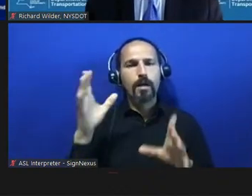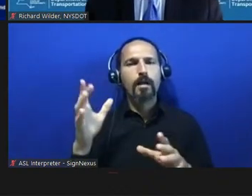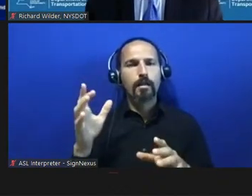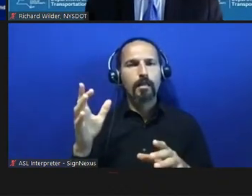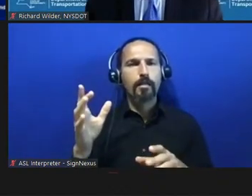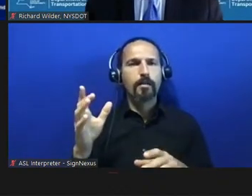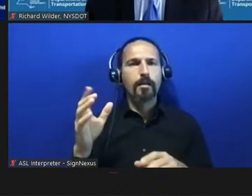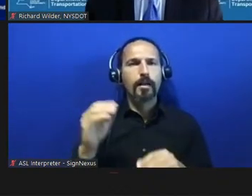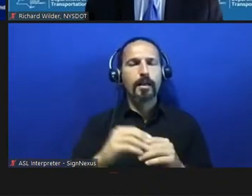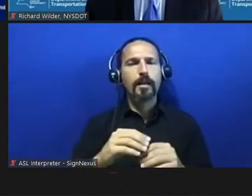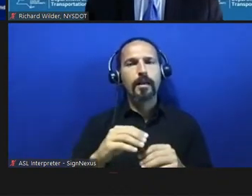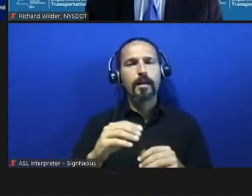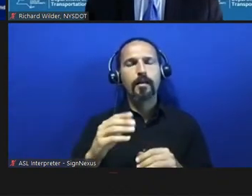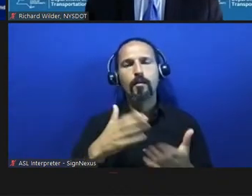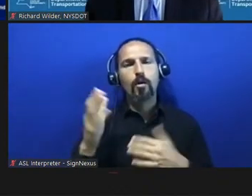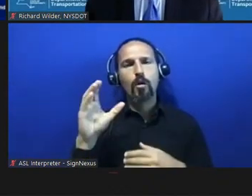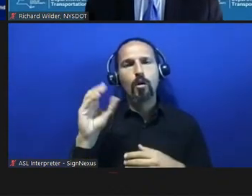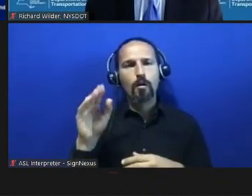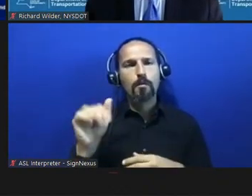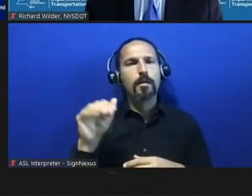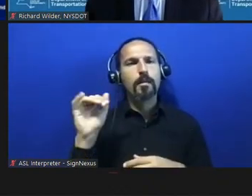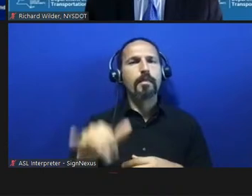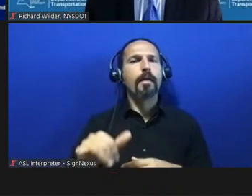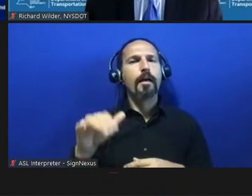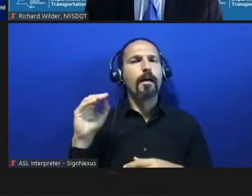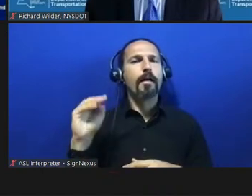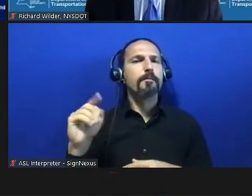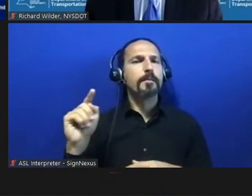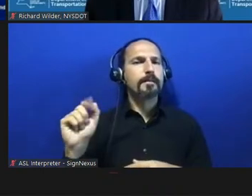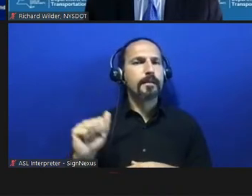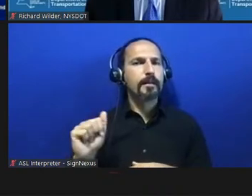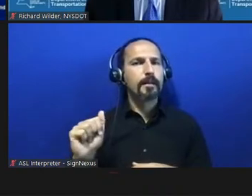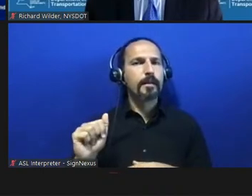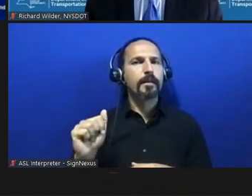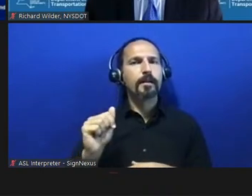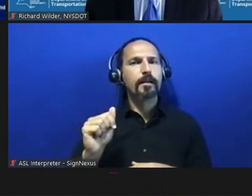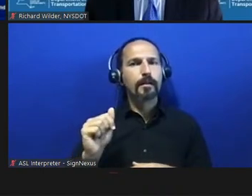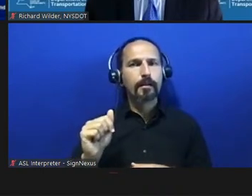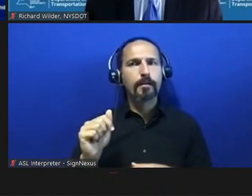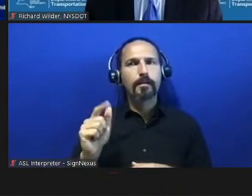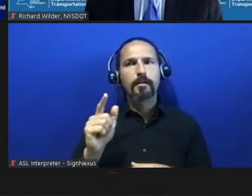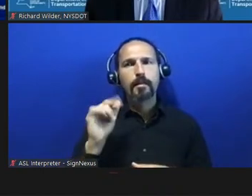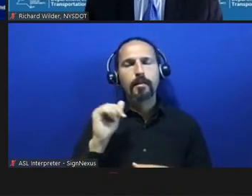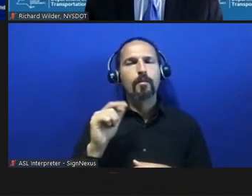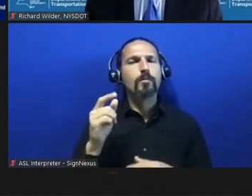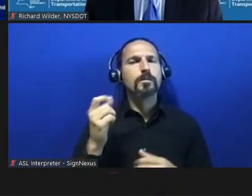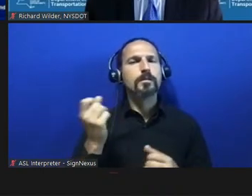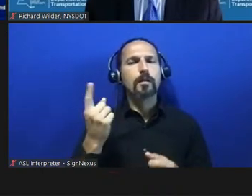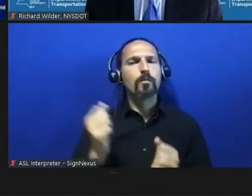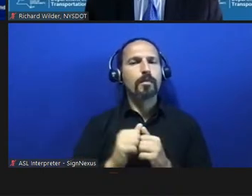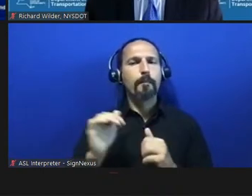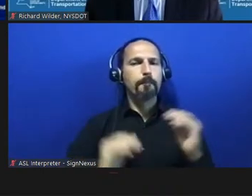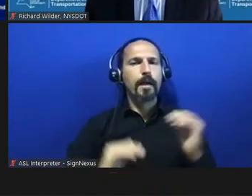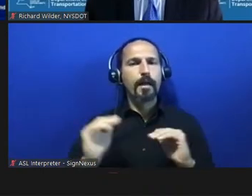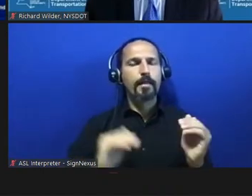in a coma mass transit is not for the feeble with balance problems